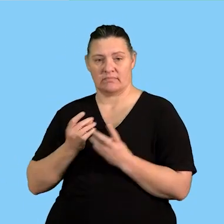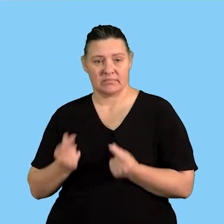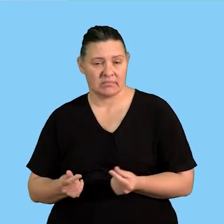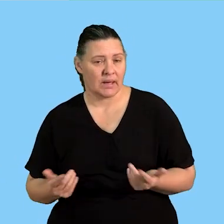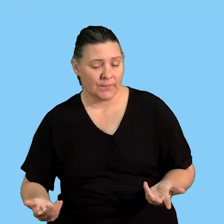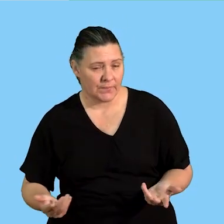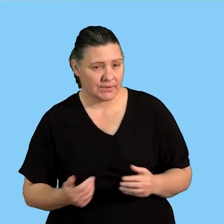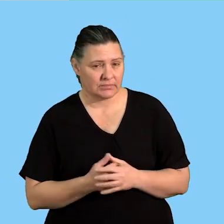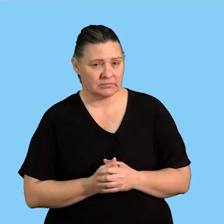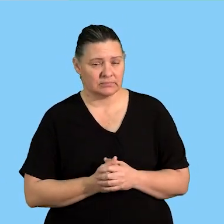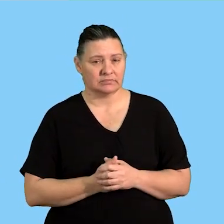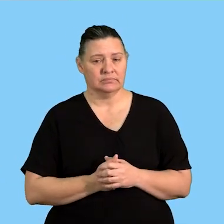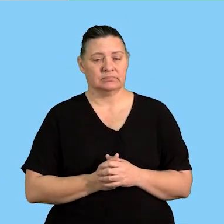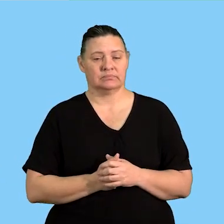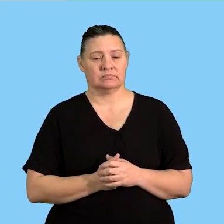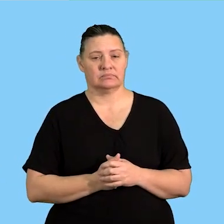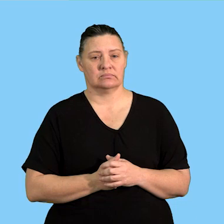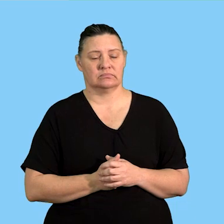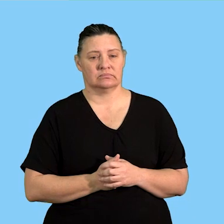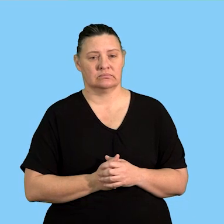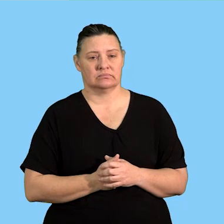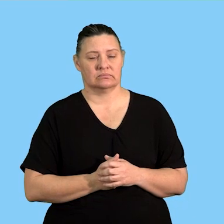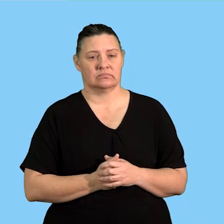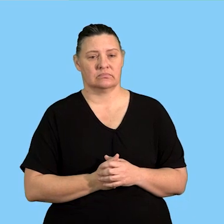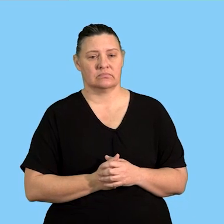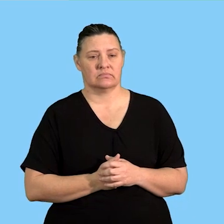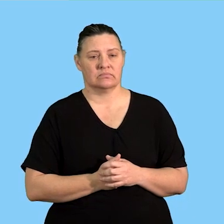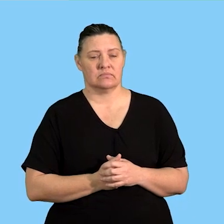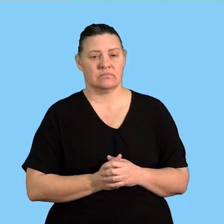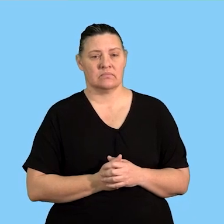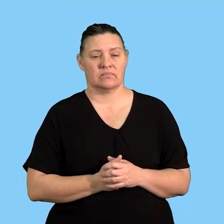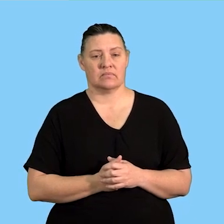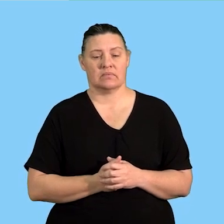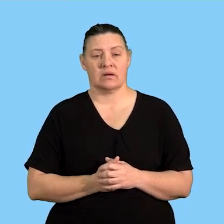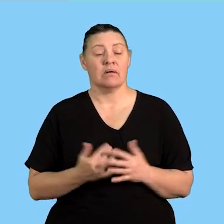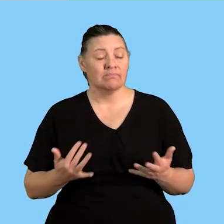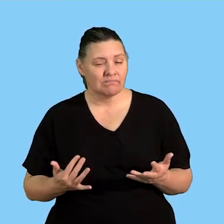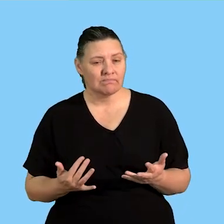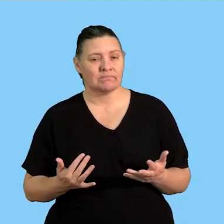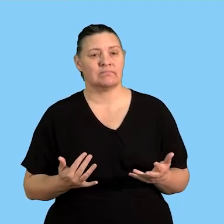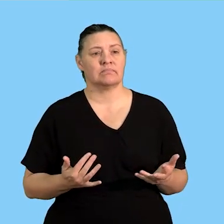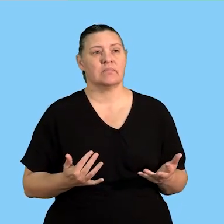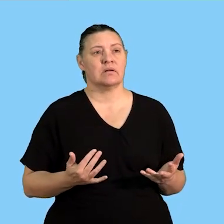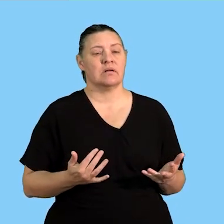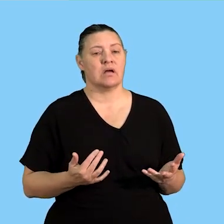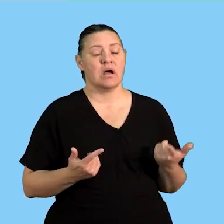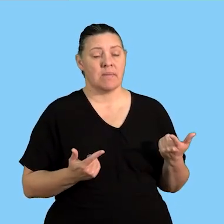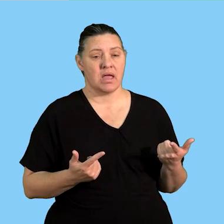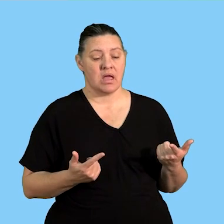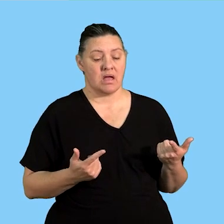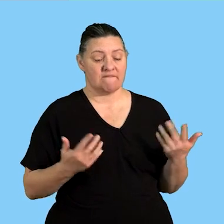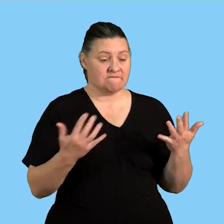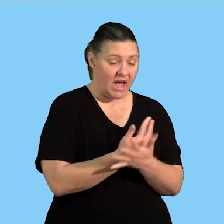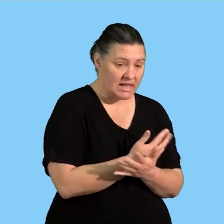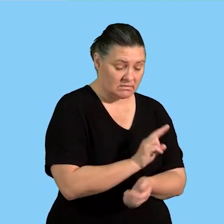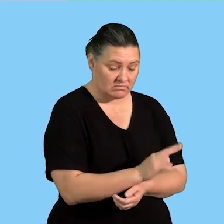Another aspect to consider is your liquidity. Now, it has to do with the rate at which